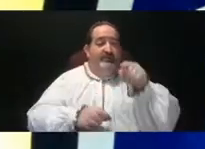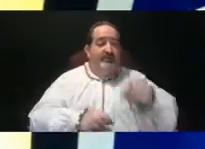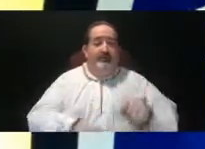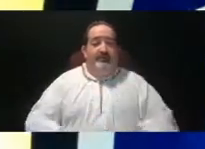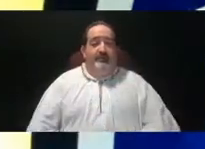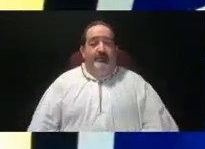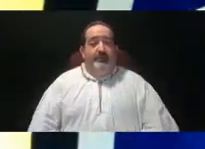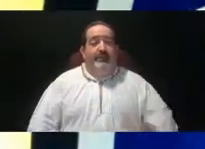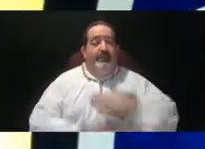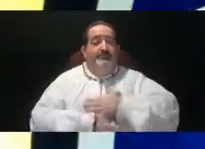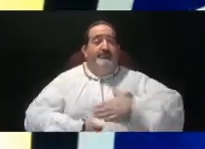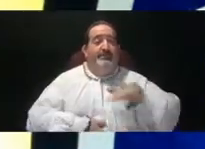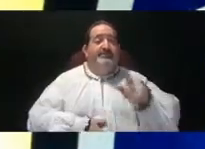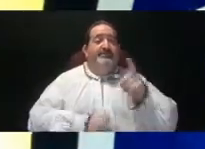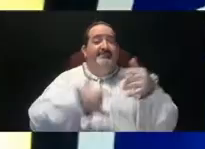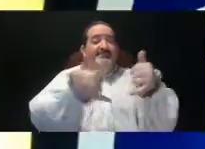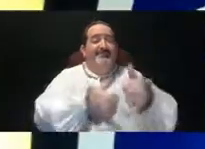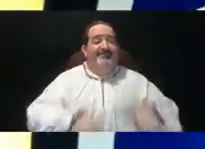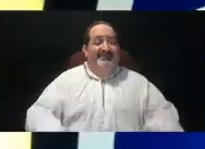Enjoy this award.